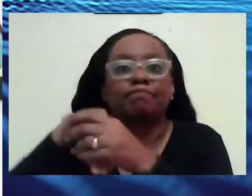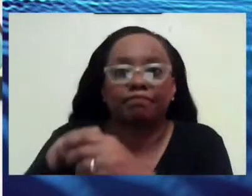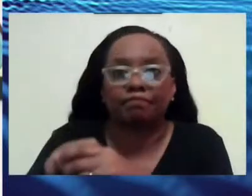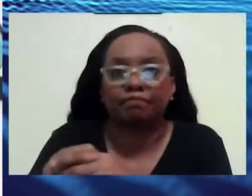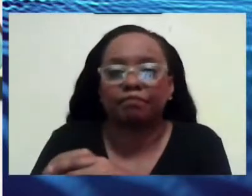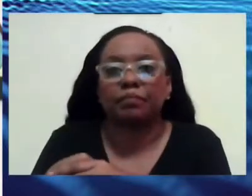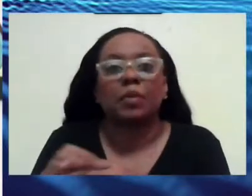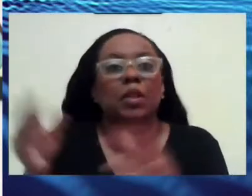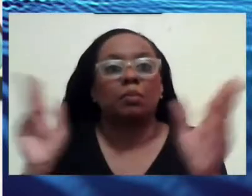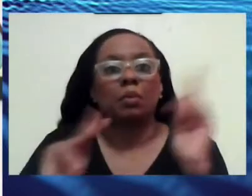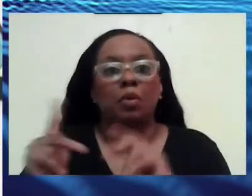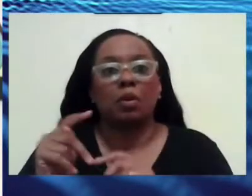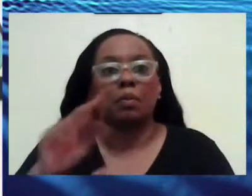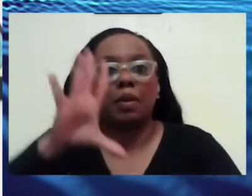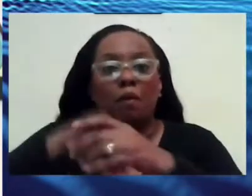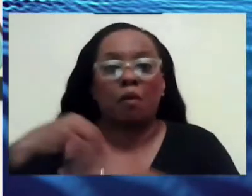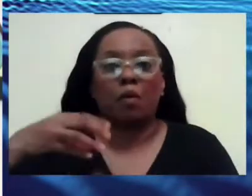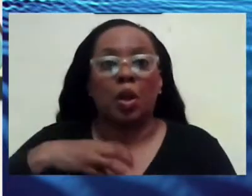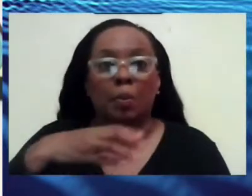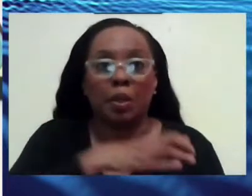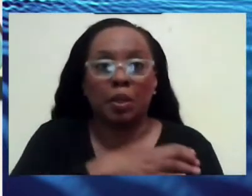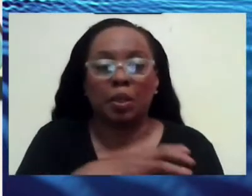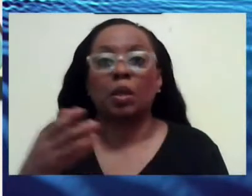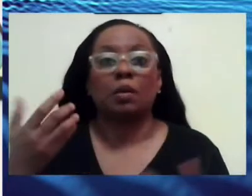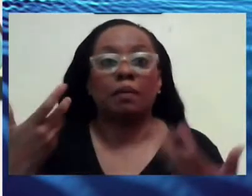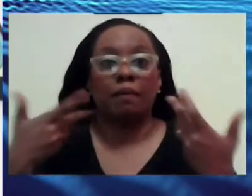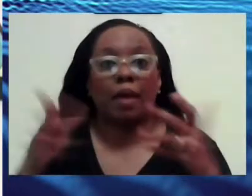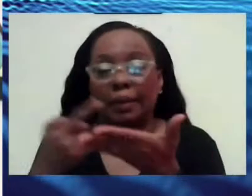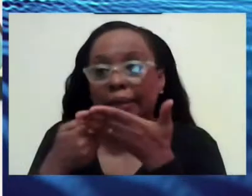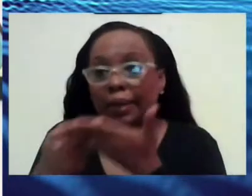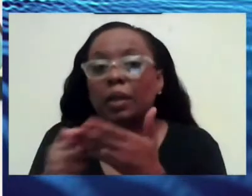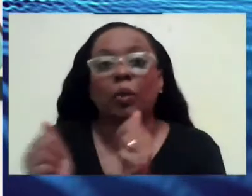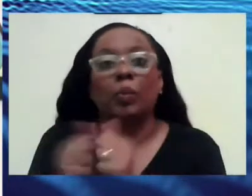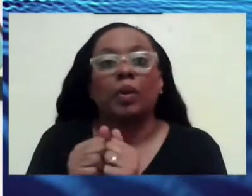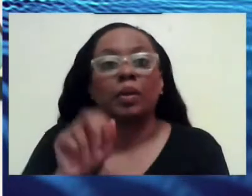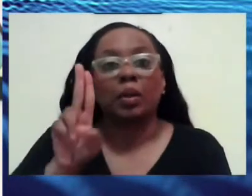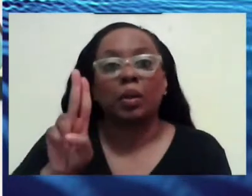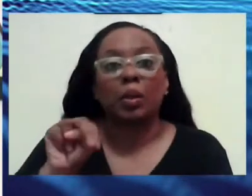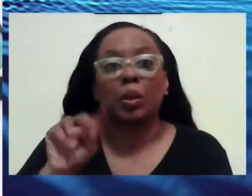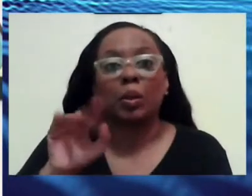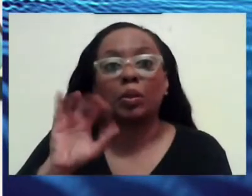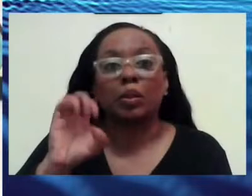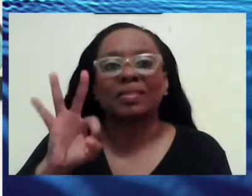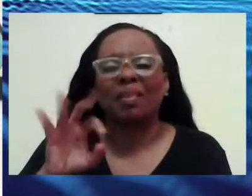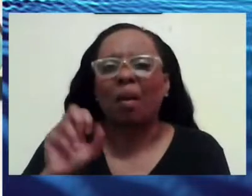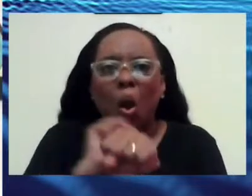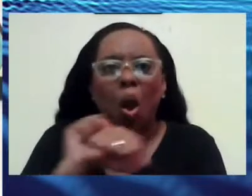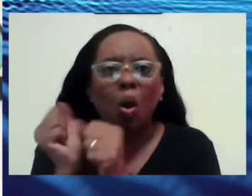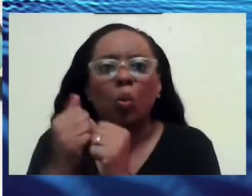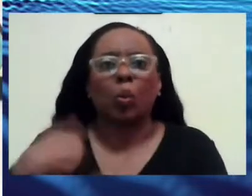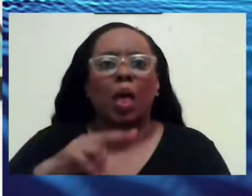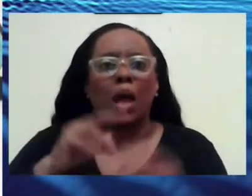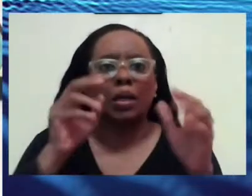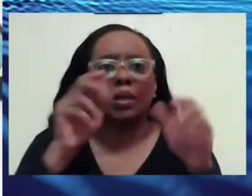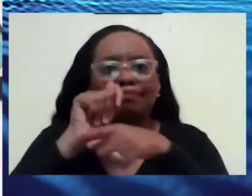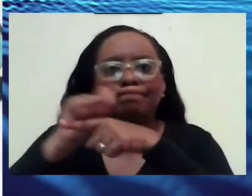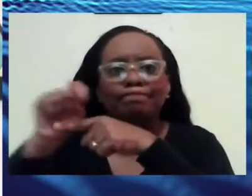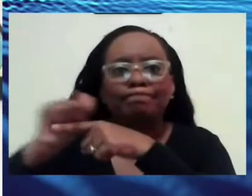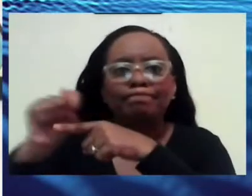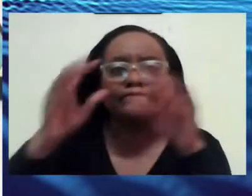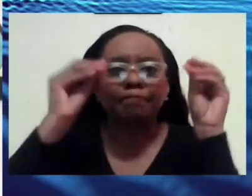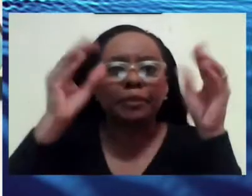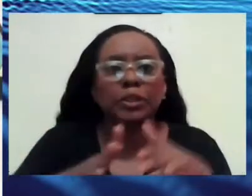the committee. We've already started our discussions with UNICEF, for instance, and they're working with us to help to train teachers over the coming